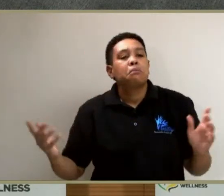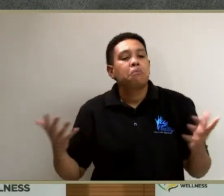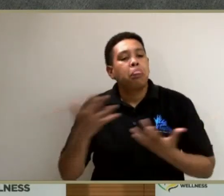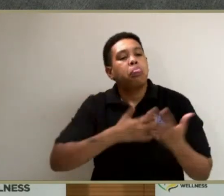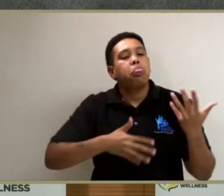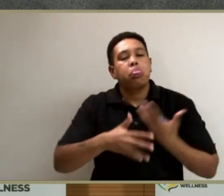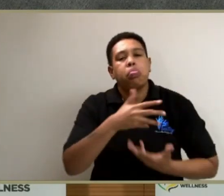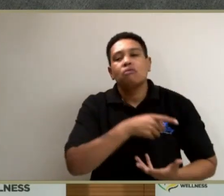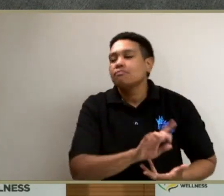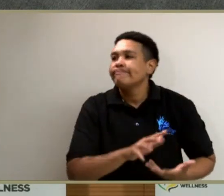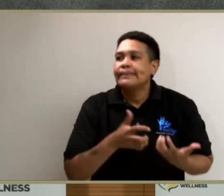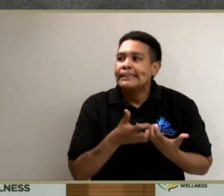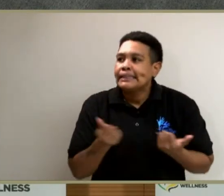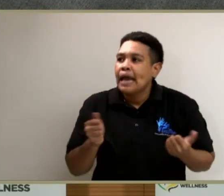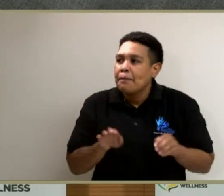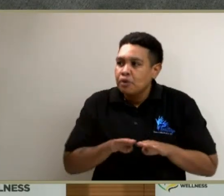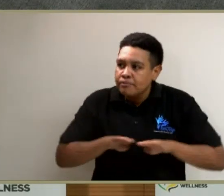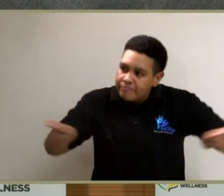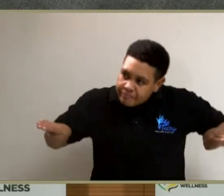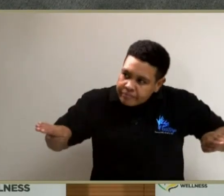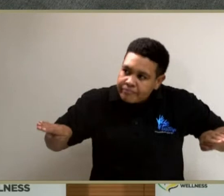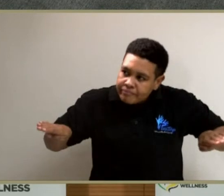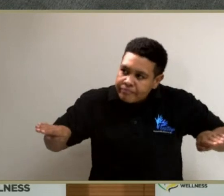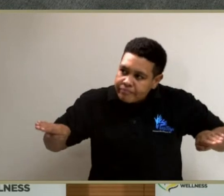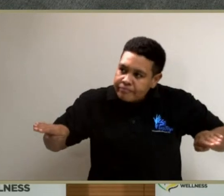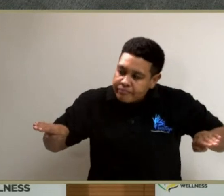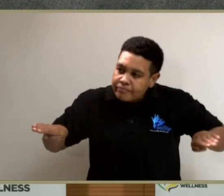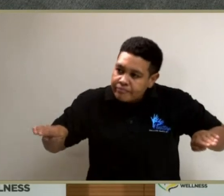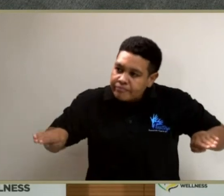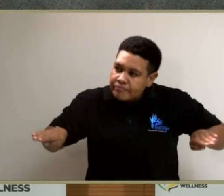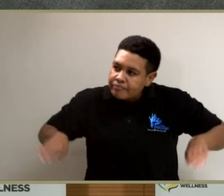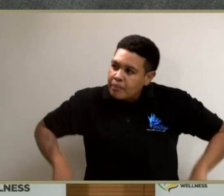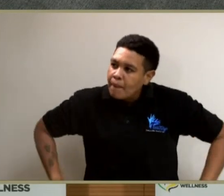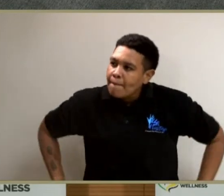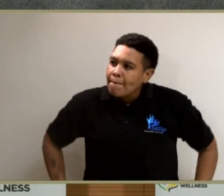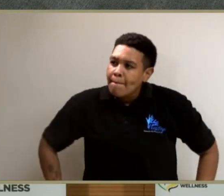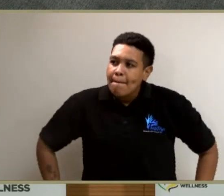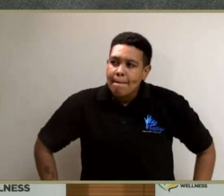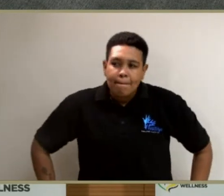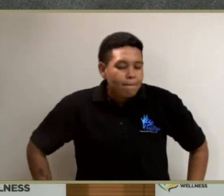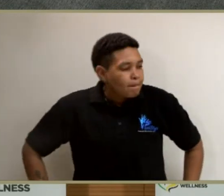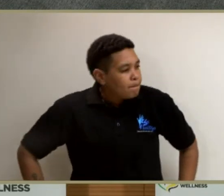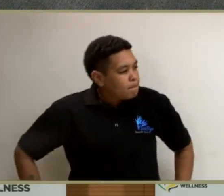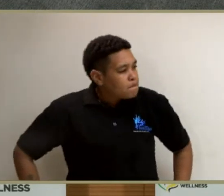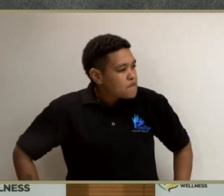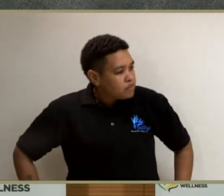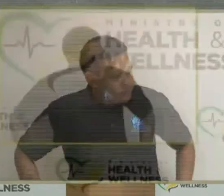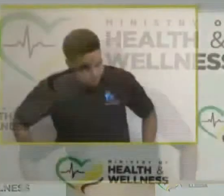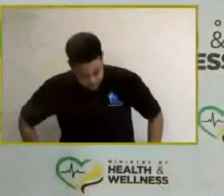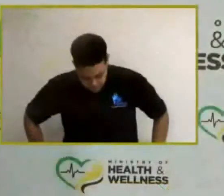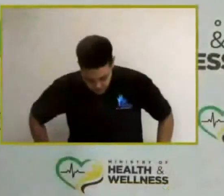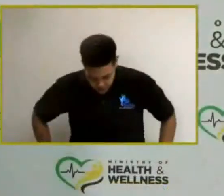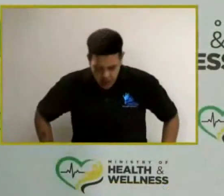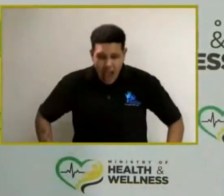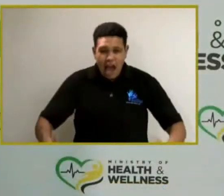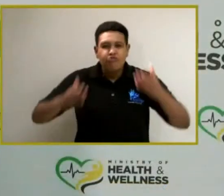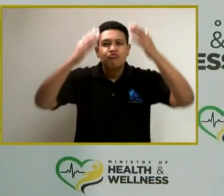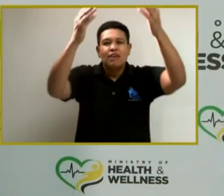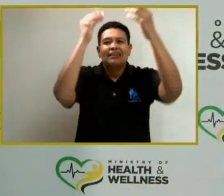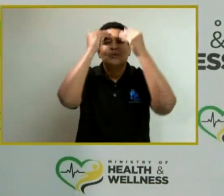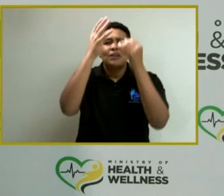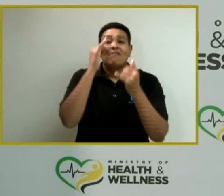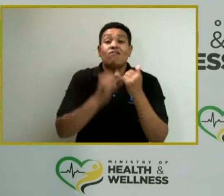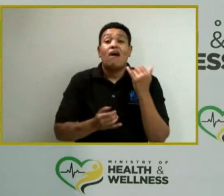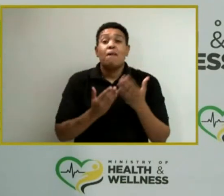that facility, abode, or place of residence. And I raise that to say, finally, before questions,